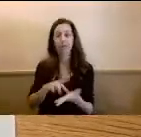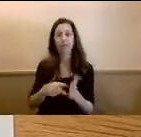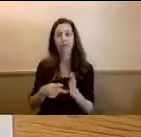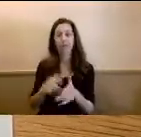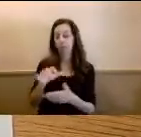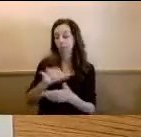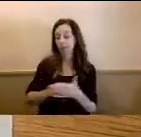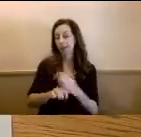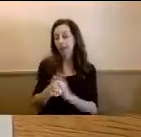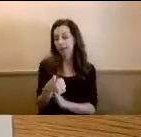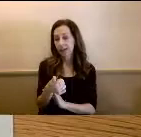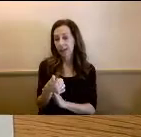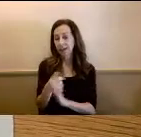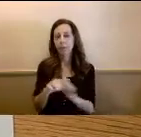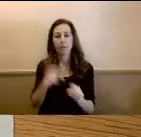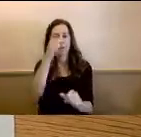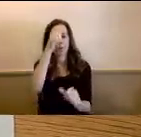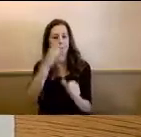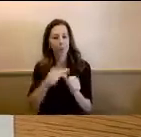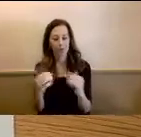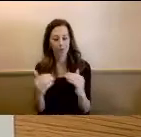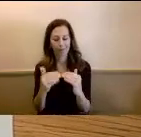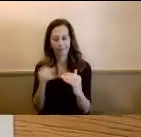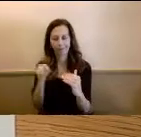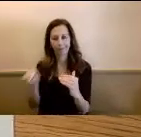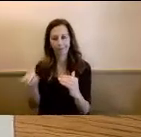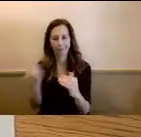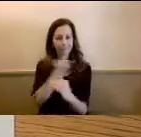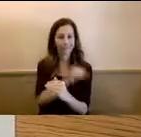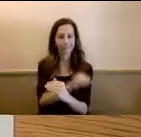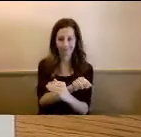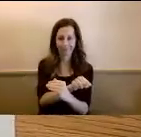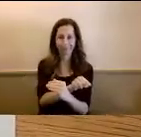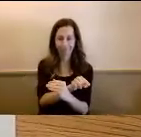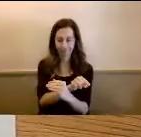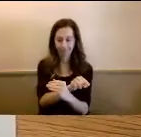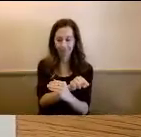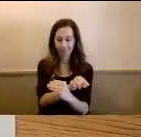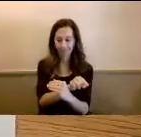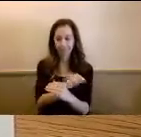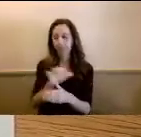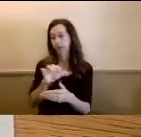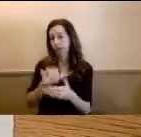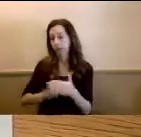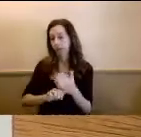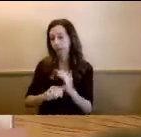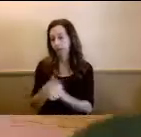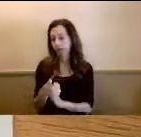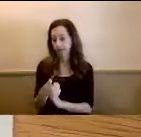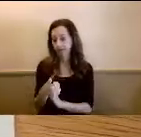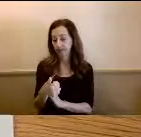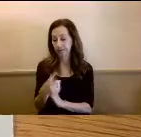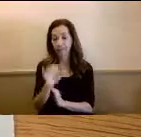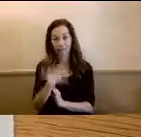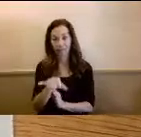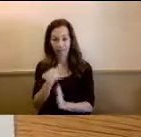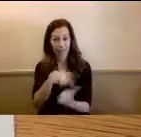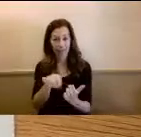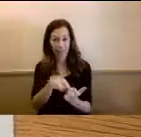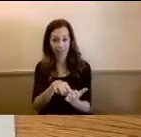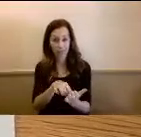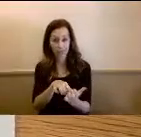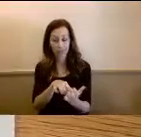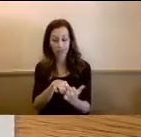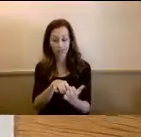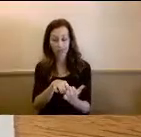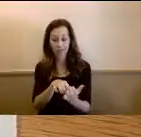here, but we have to do it to the other side as well. So we're going to subtract 10 here. This one cancels.